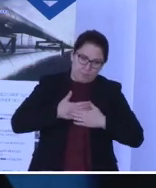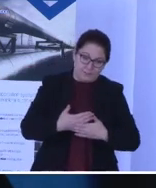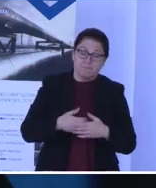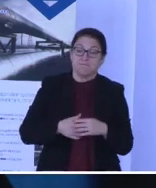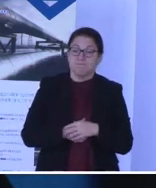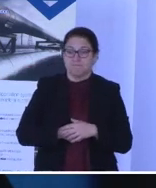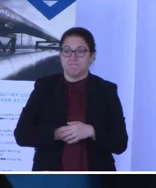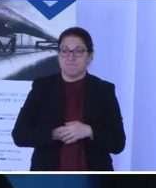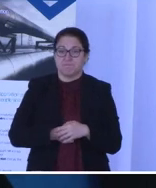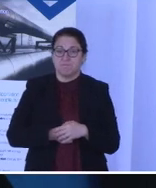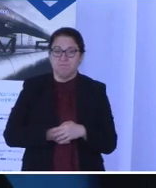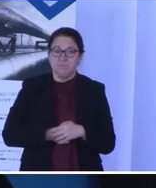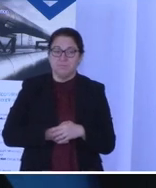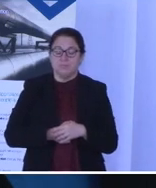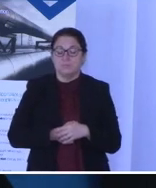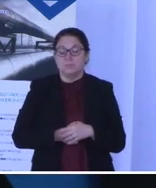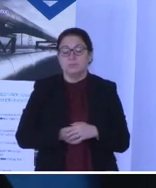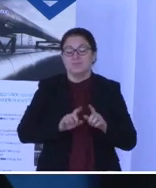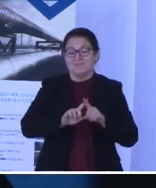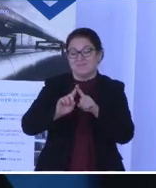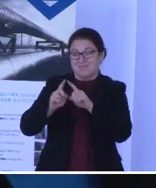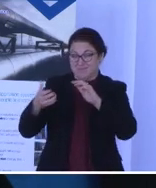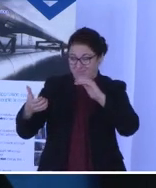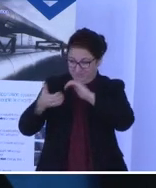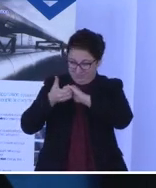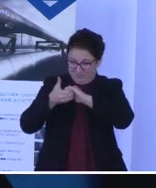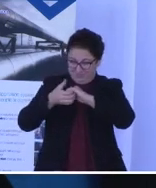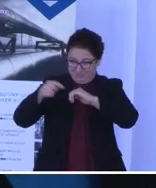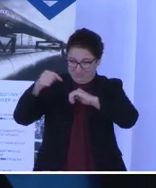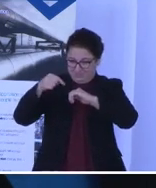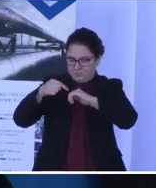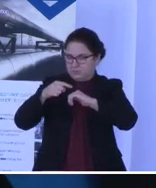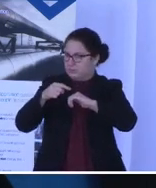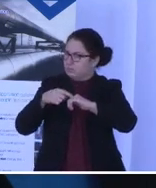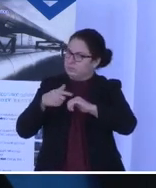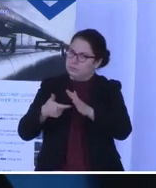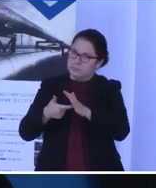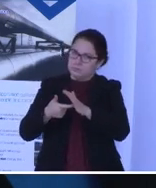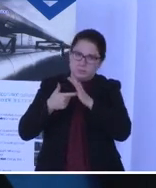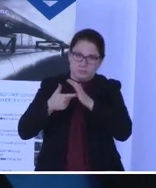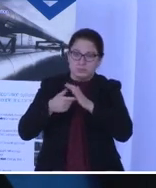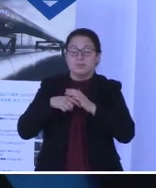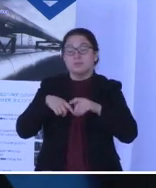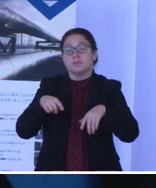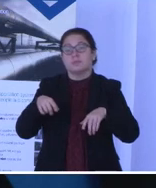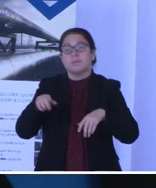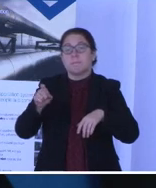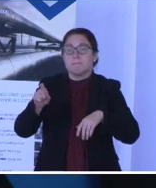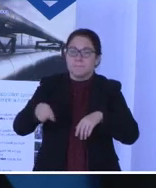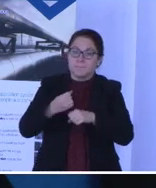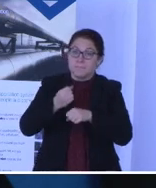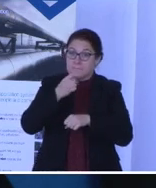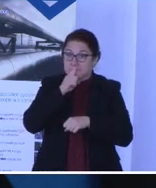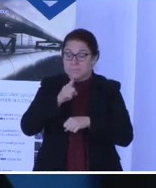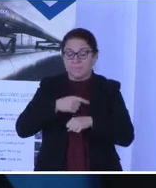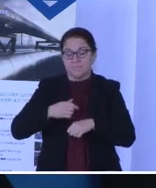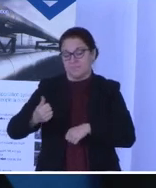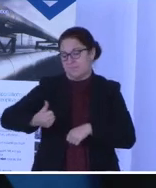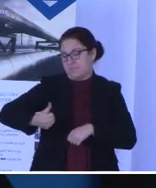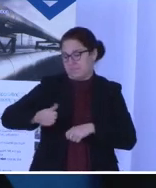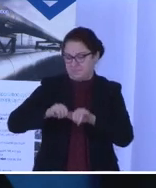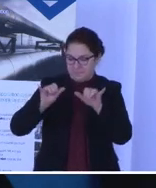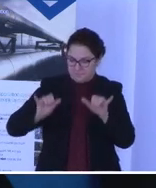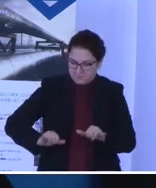security mission. These partnerships are absolutely vital to our ensuring our transportation network is safe and